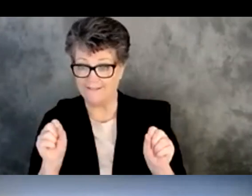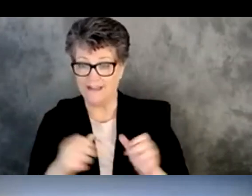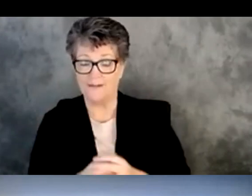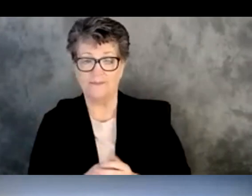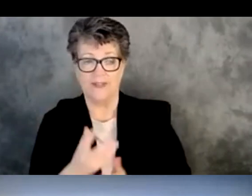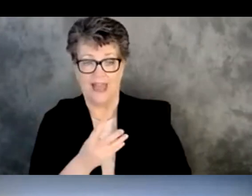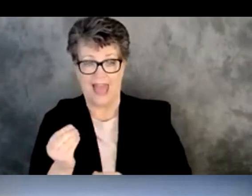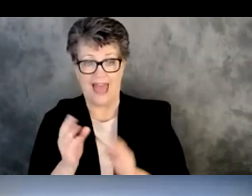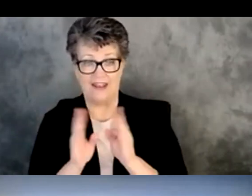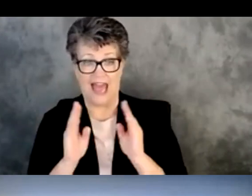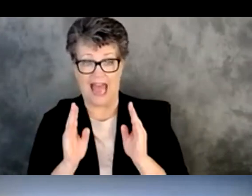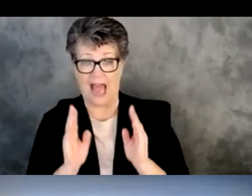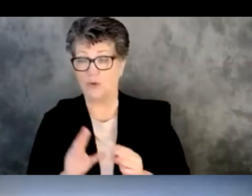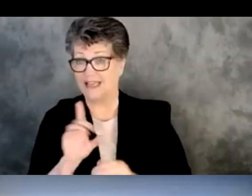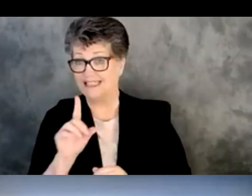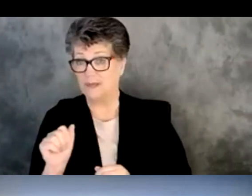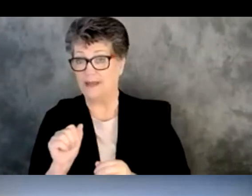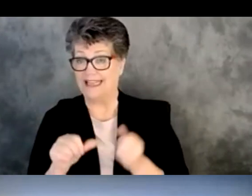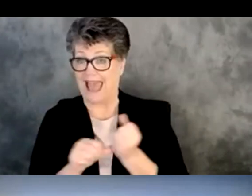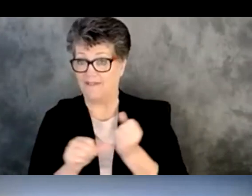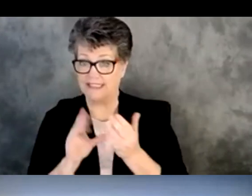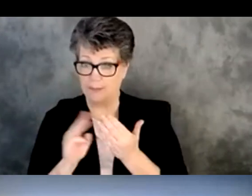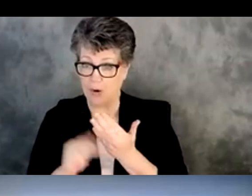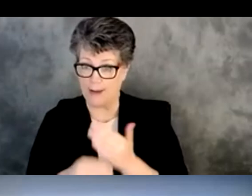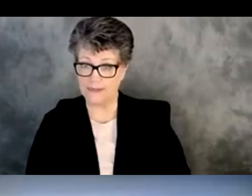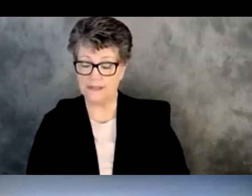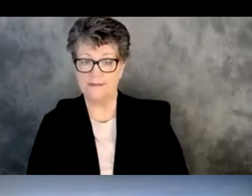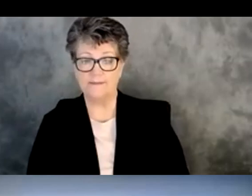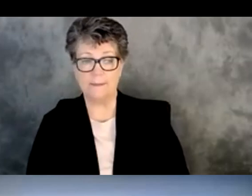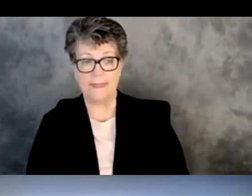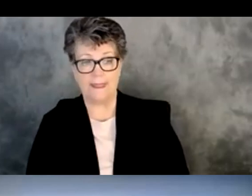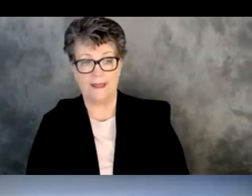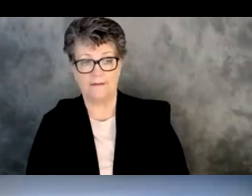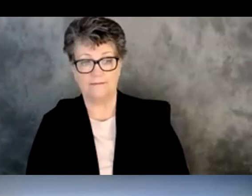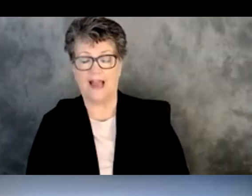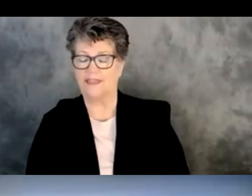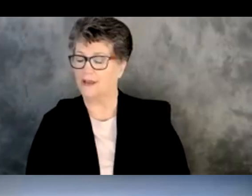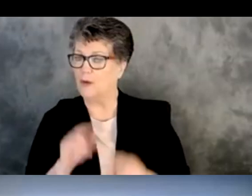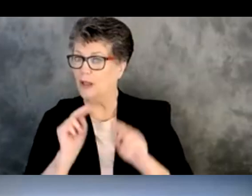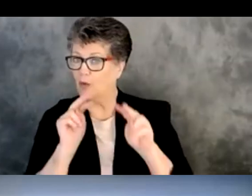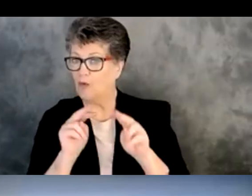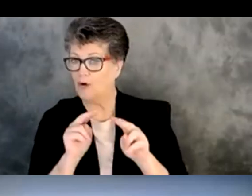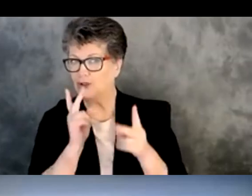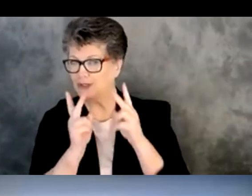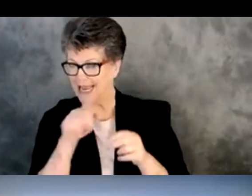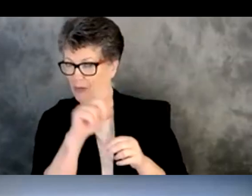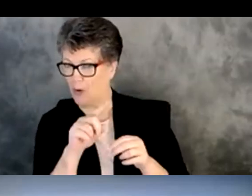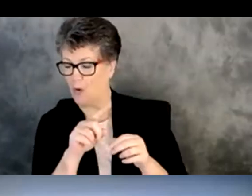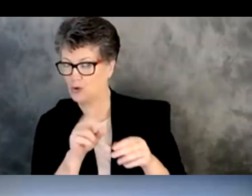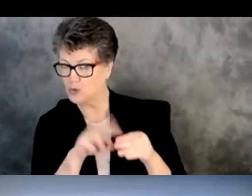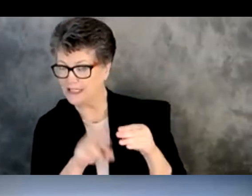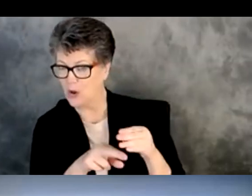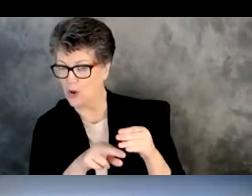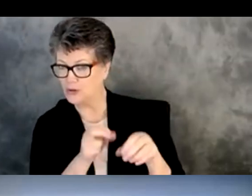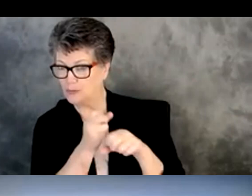the Housing and Disability Advocacy Program. And I think that we look forward to seeing how those results